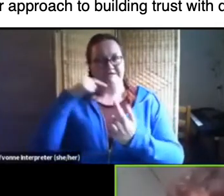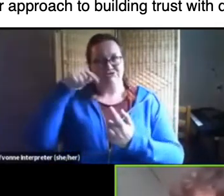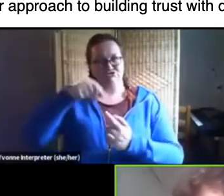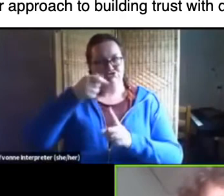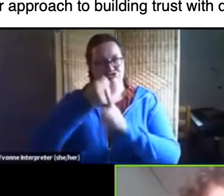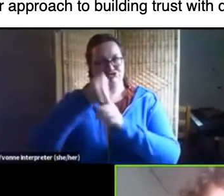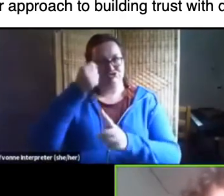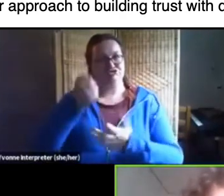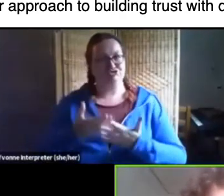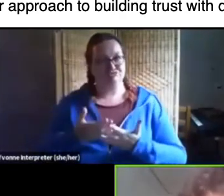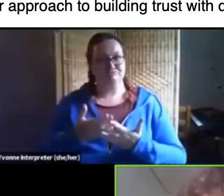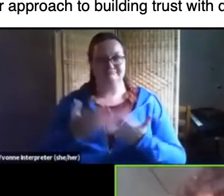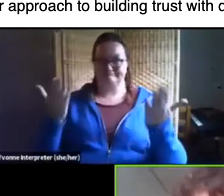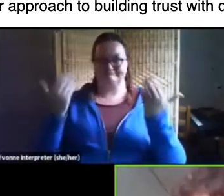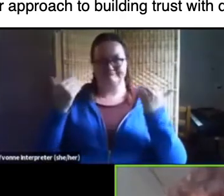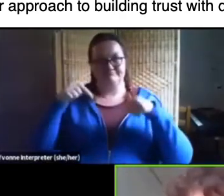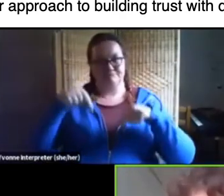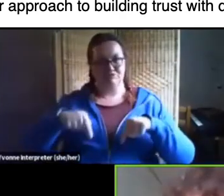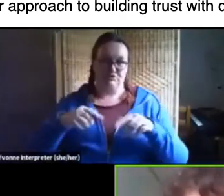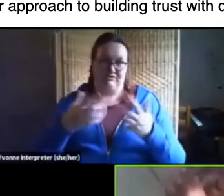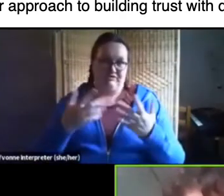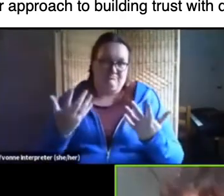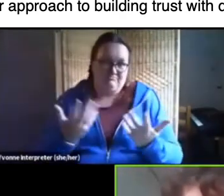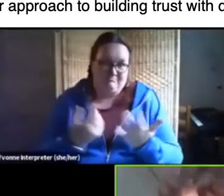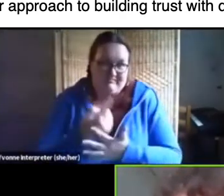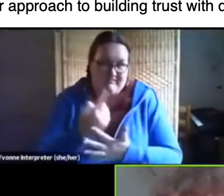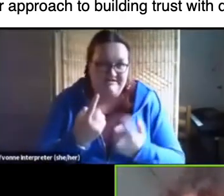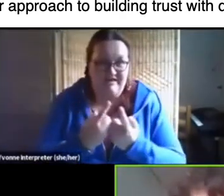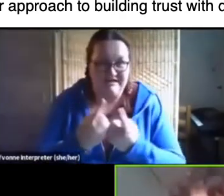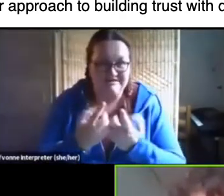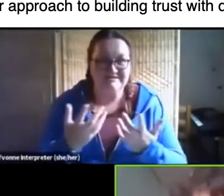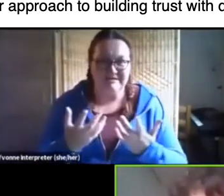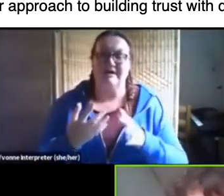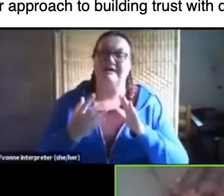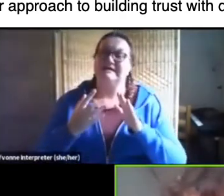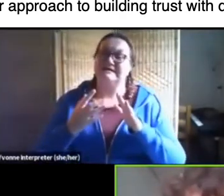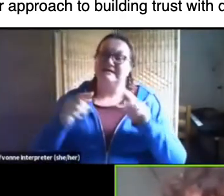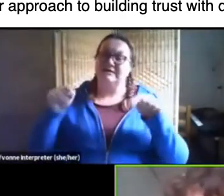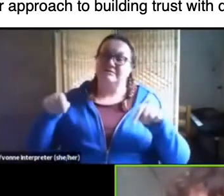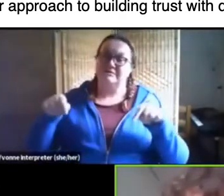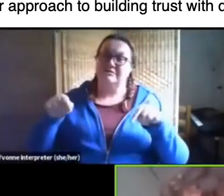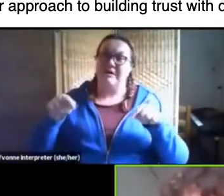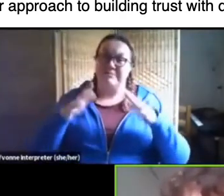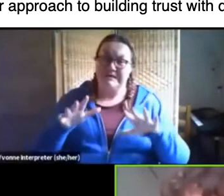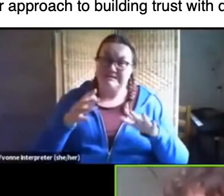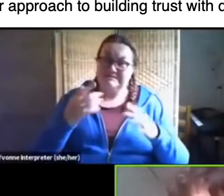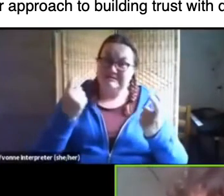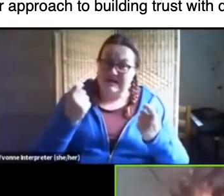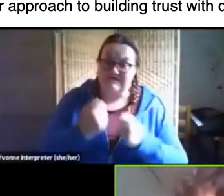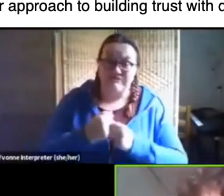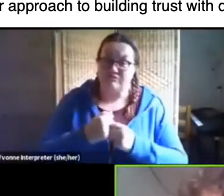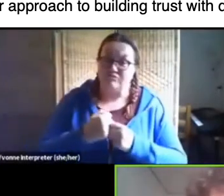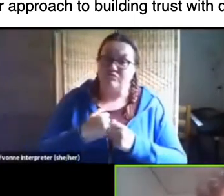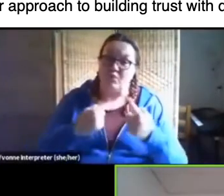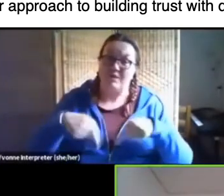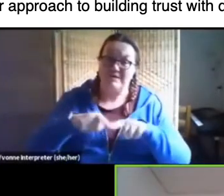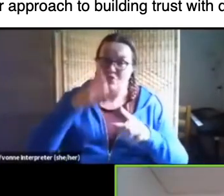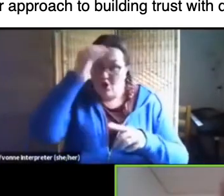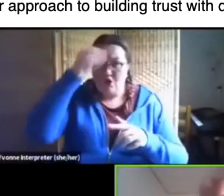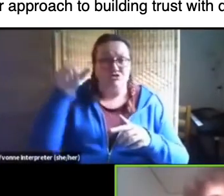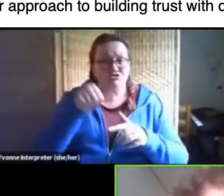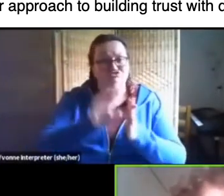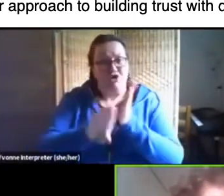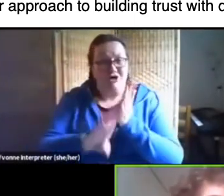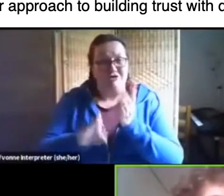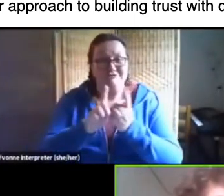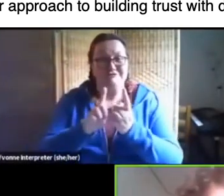this thing. It maybe wasn't super successful. We needed to rehearse a little bit more, but we're going to learn for that for next year.